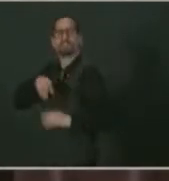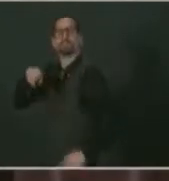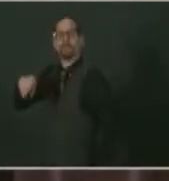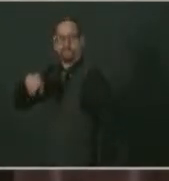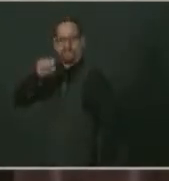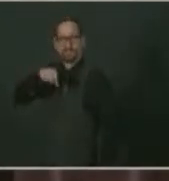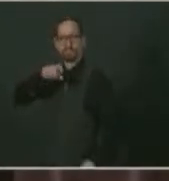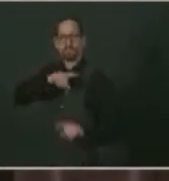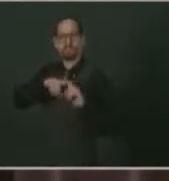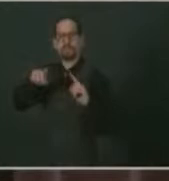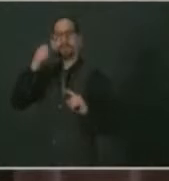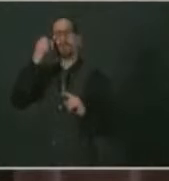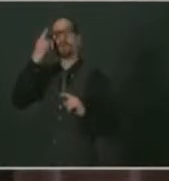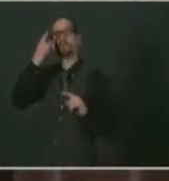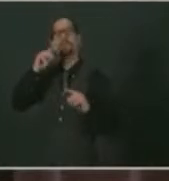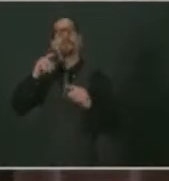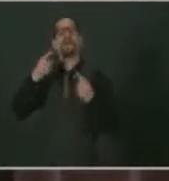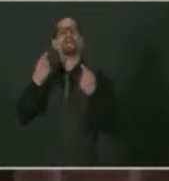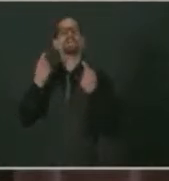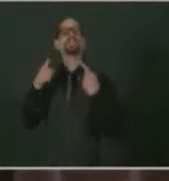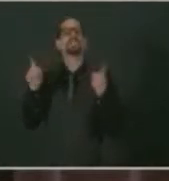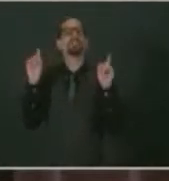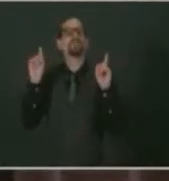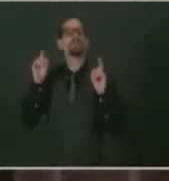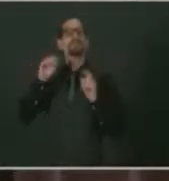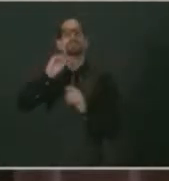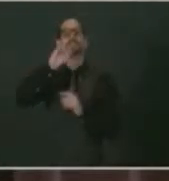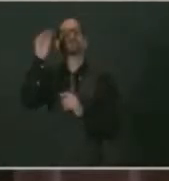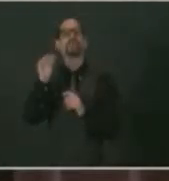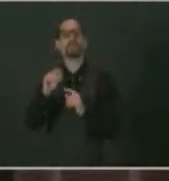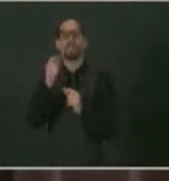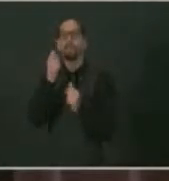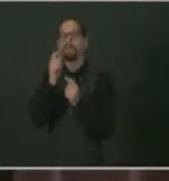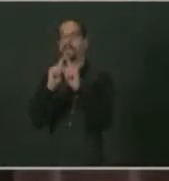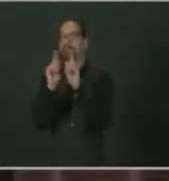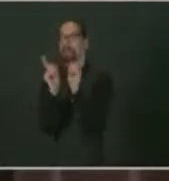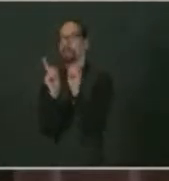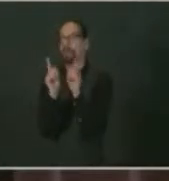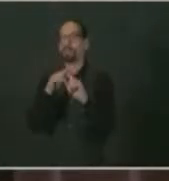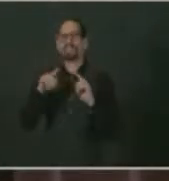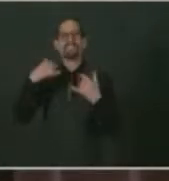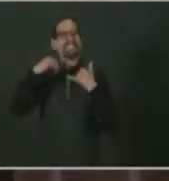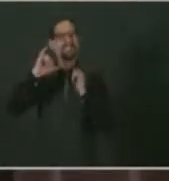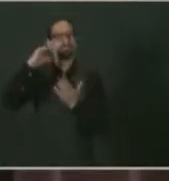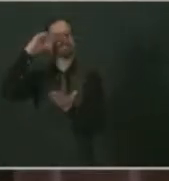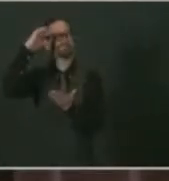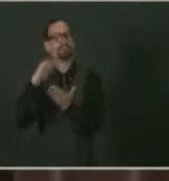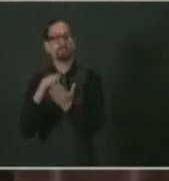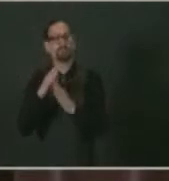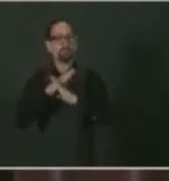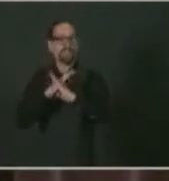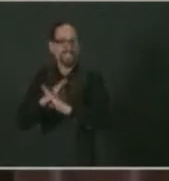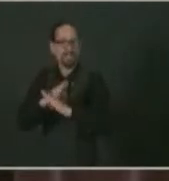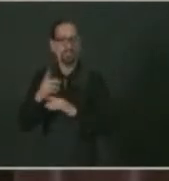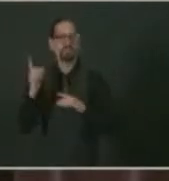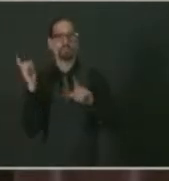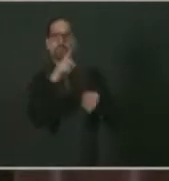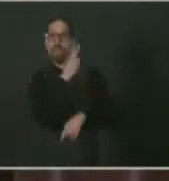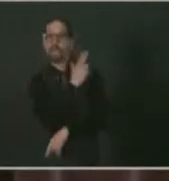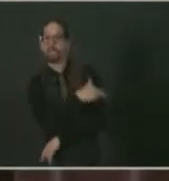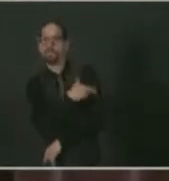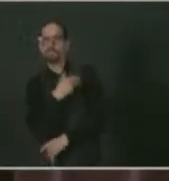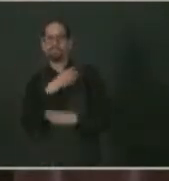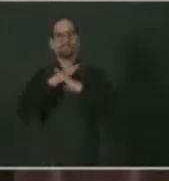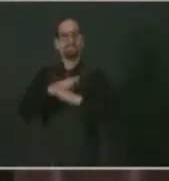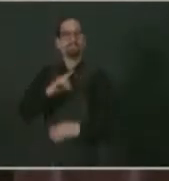achieves the goal of keeping people out of the hospital and keeping them alive. It's also, though, why it's important to emphasize,